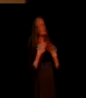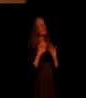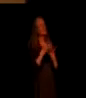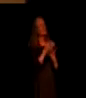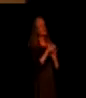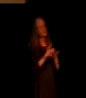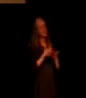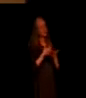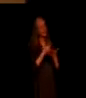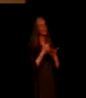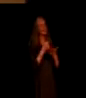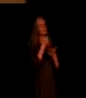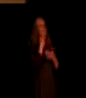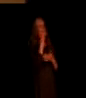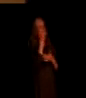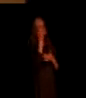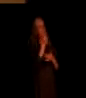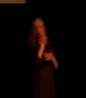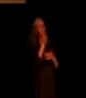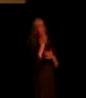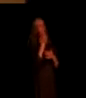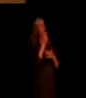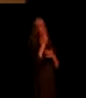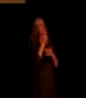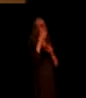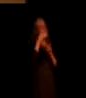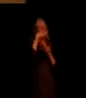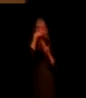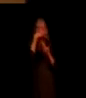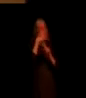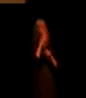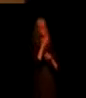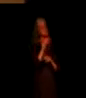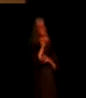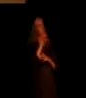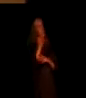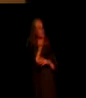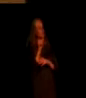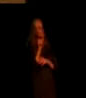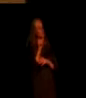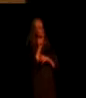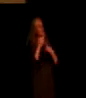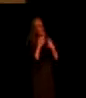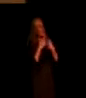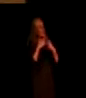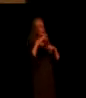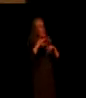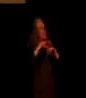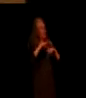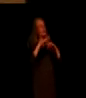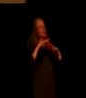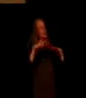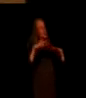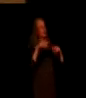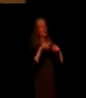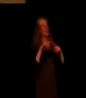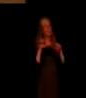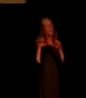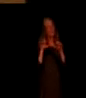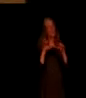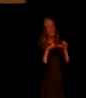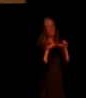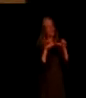daily meteorological data from the satellites. You could measure a number of attributes of